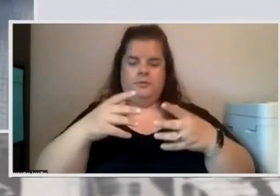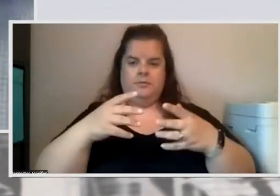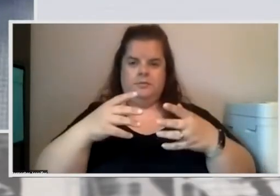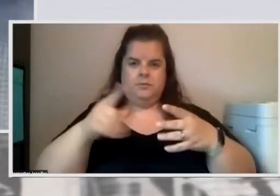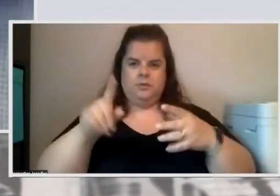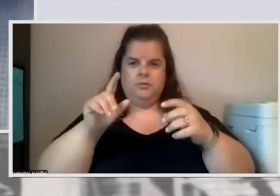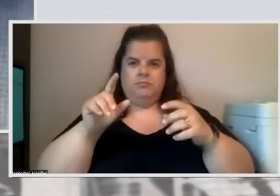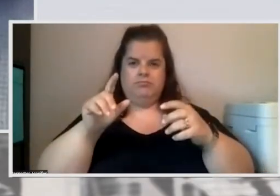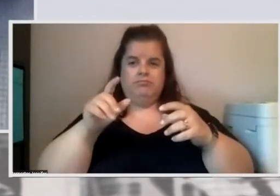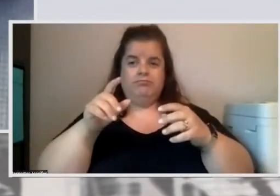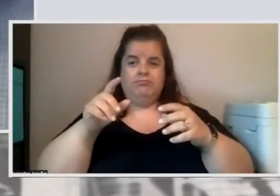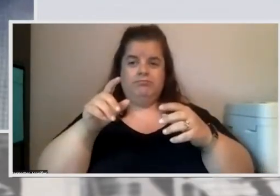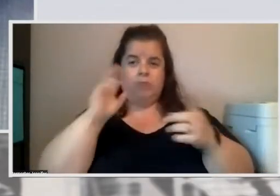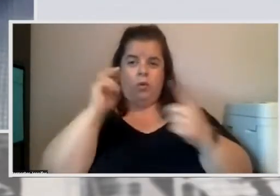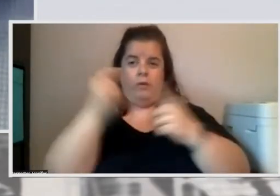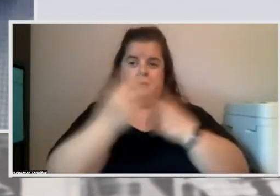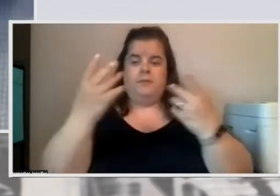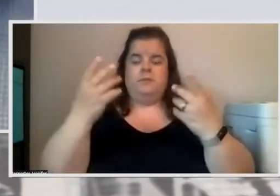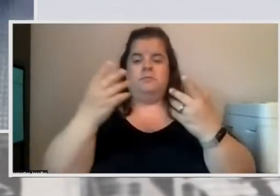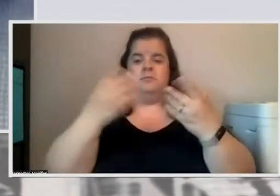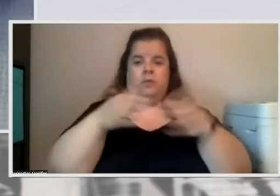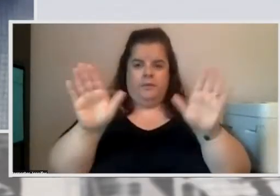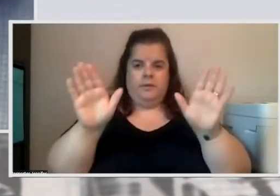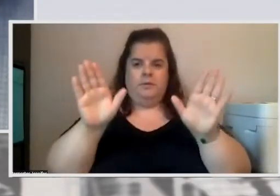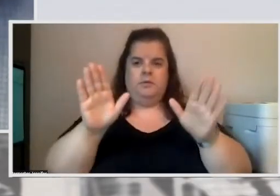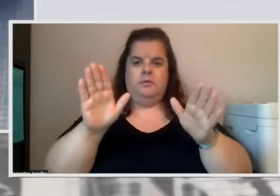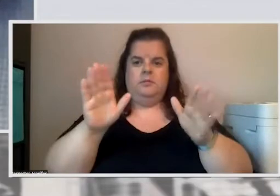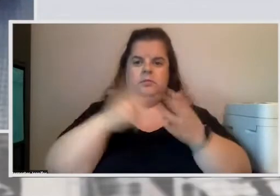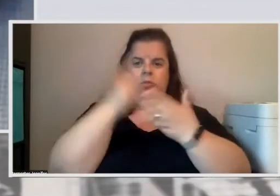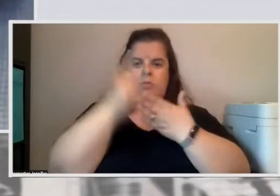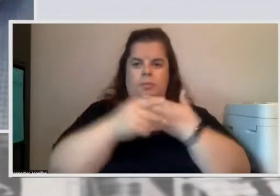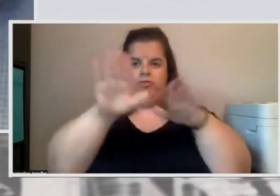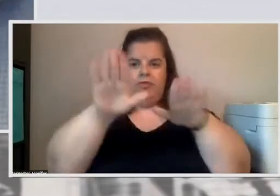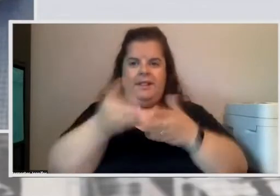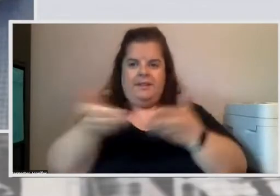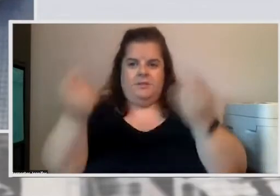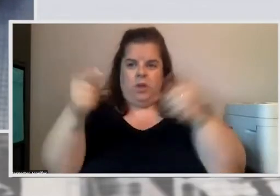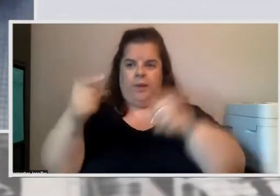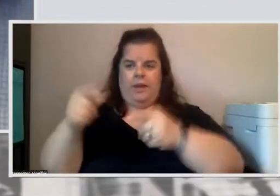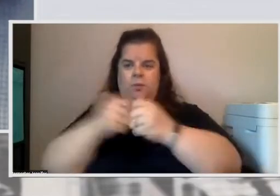about the program and some of the great things going on in community development.